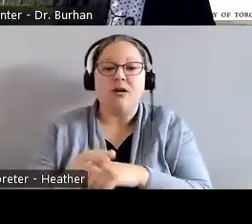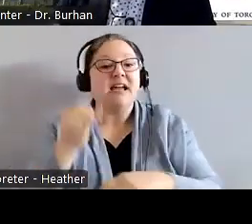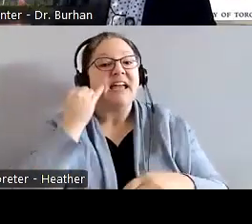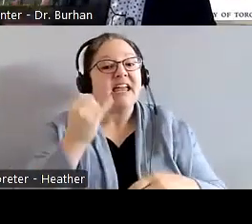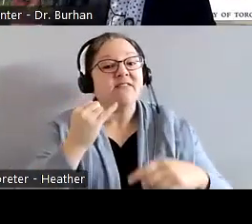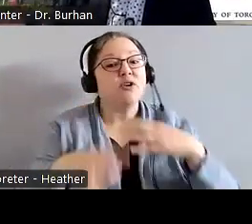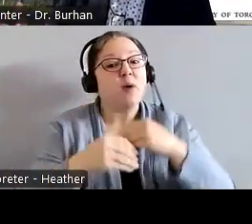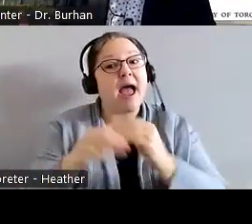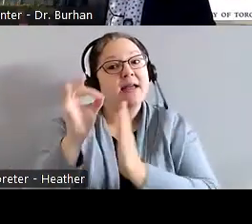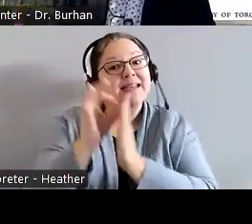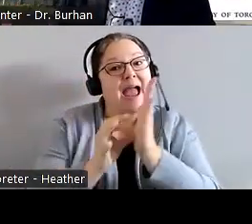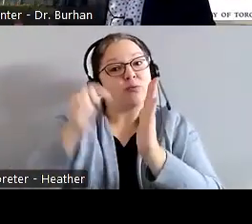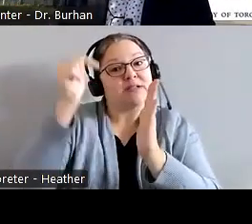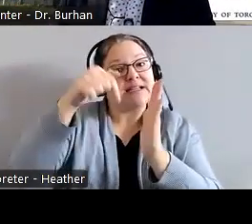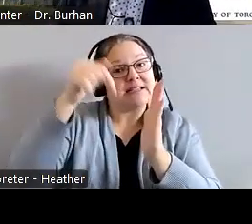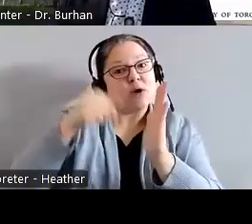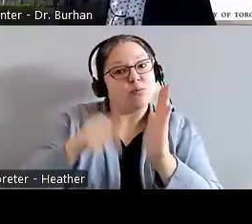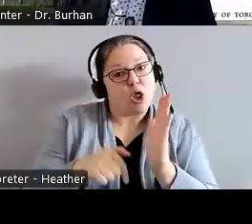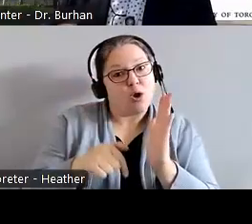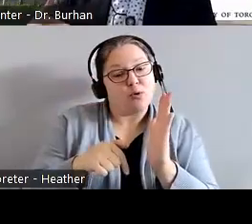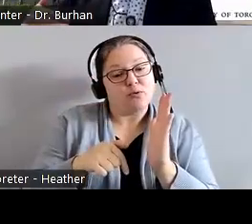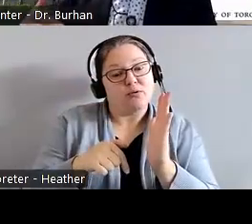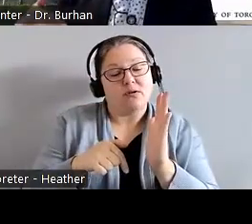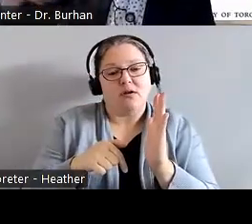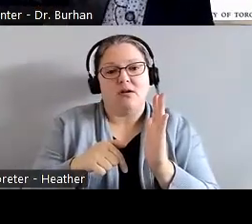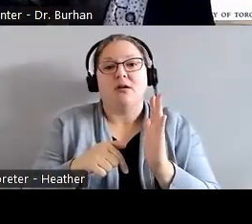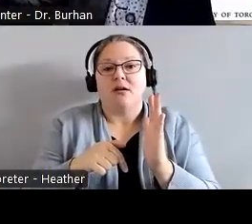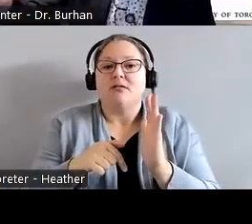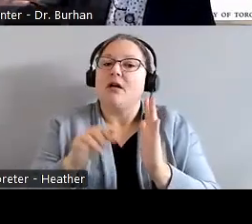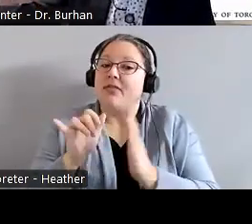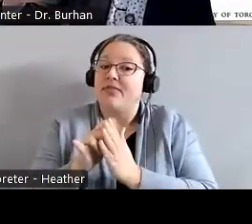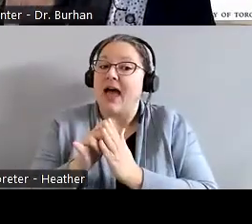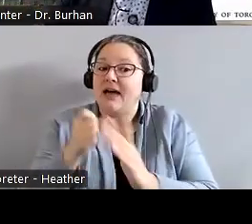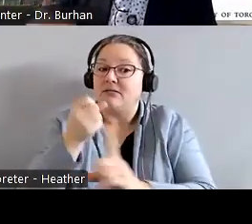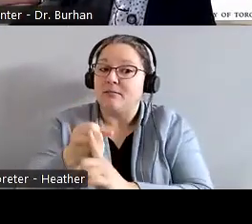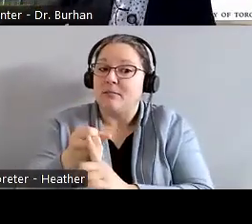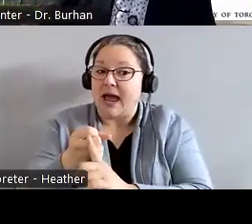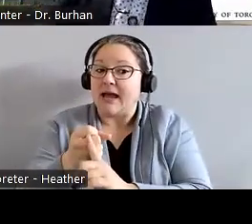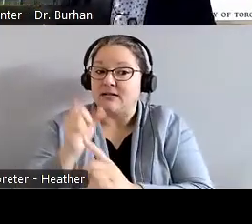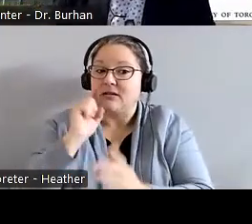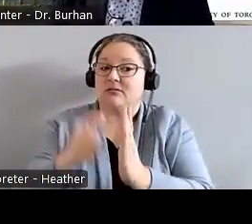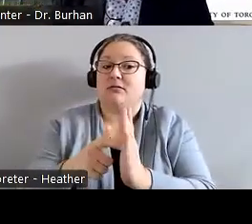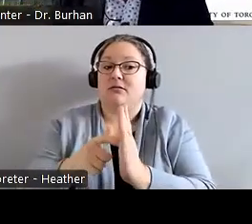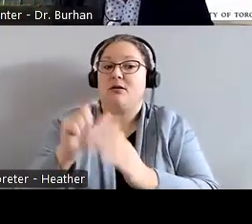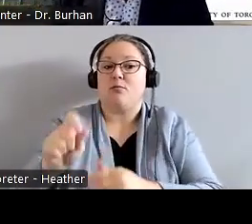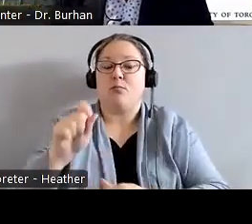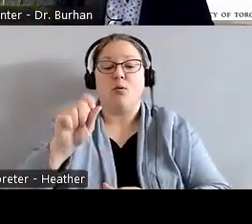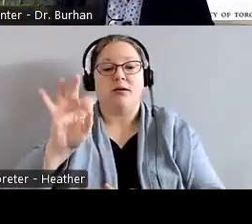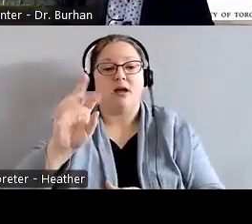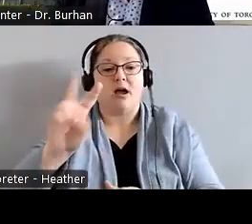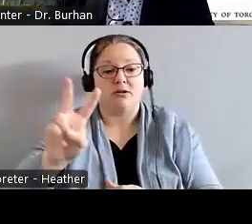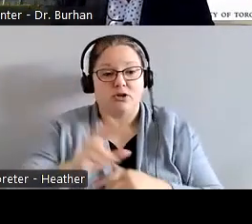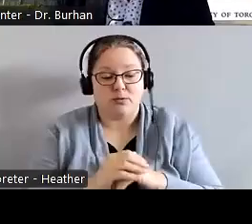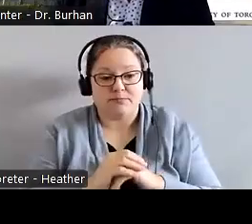backward by 1, which is relatively low challenge, that effect size increases, meaning that you can detect that state of mild cognitive impairment